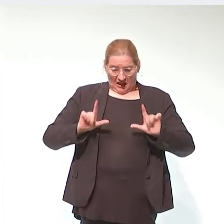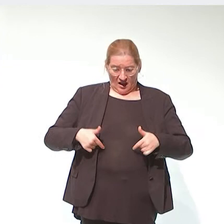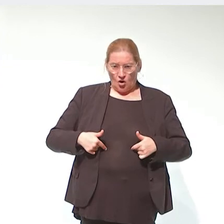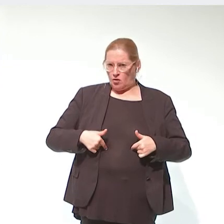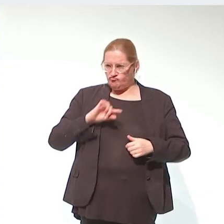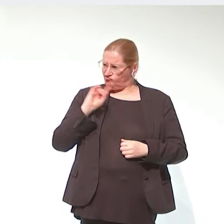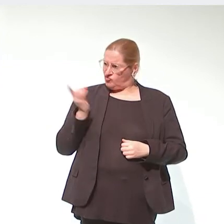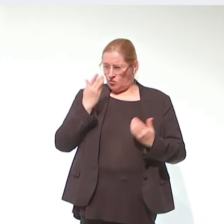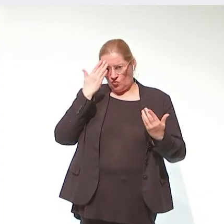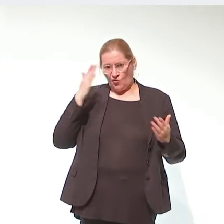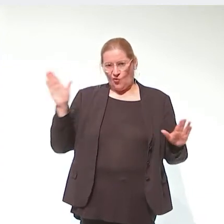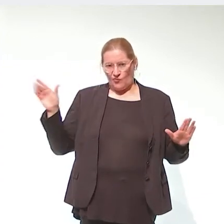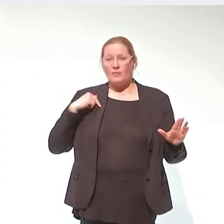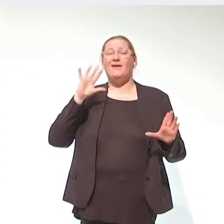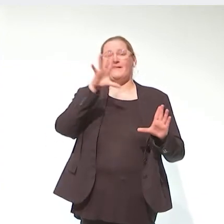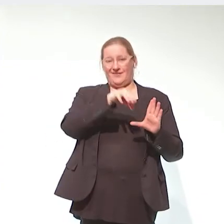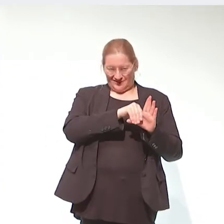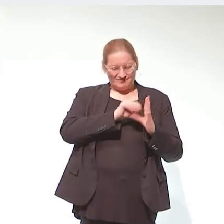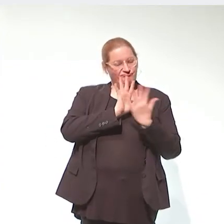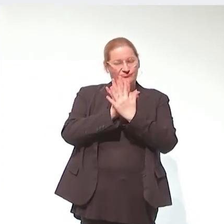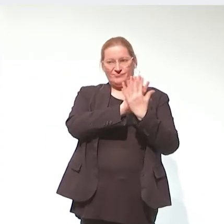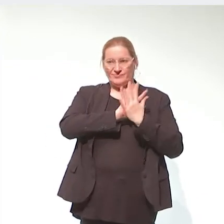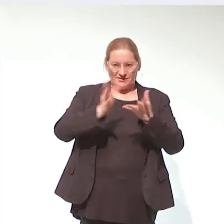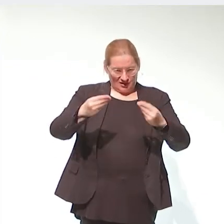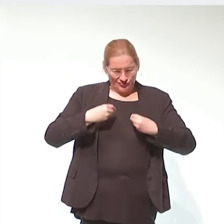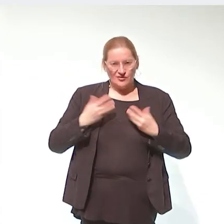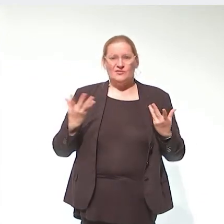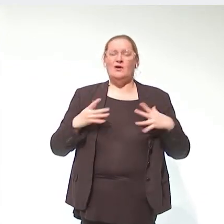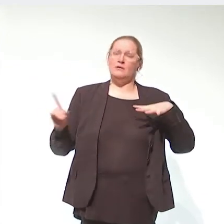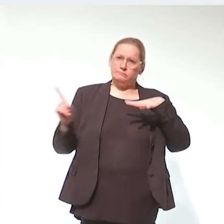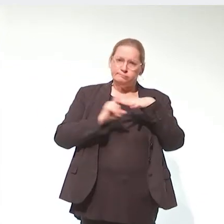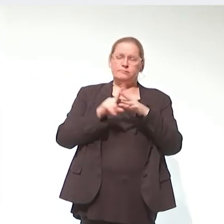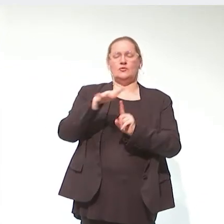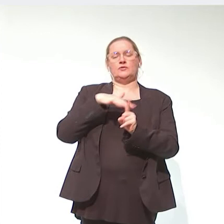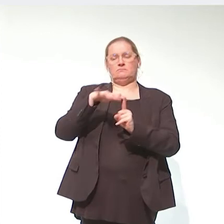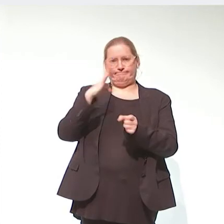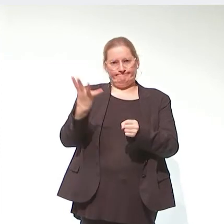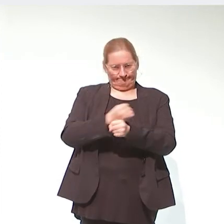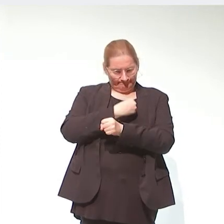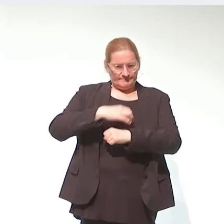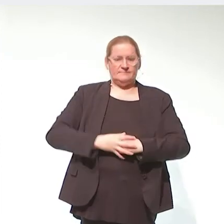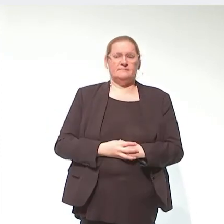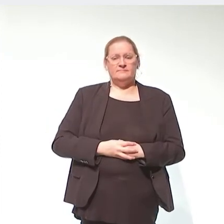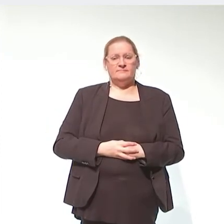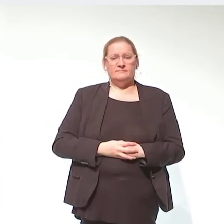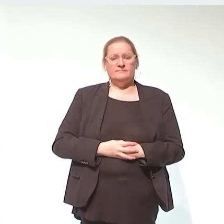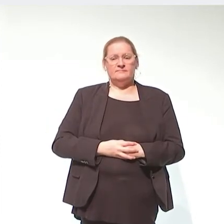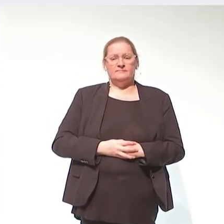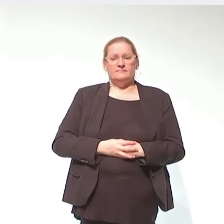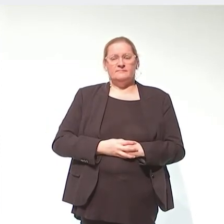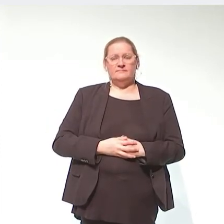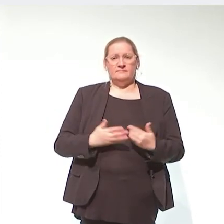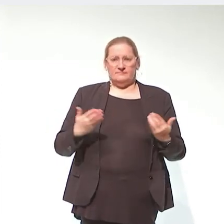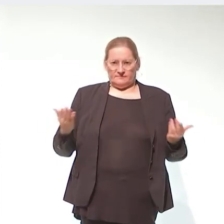I went to an open school, open to everybody. And this helped me be a part of